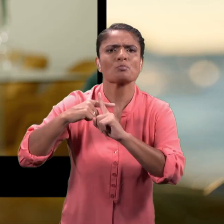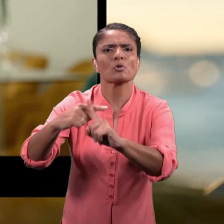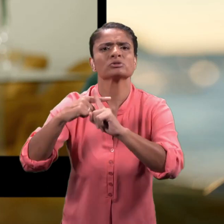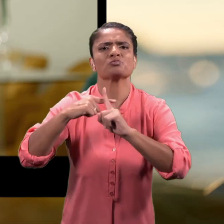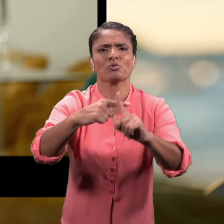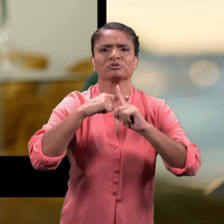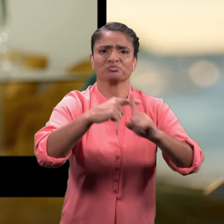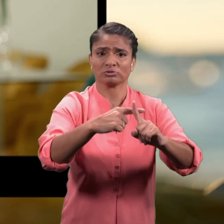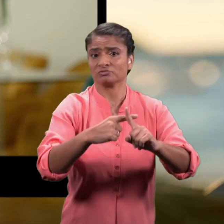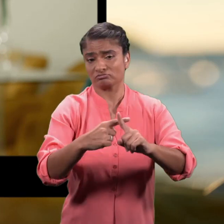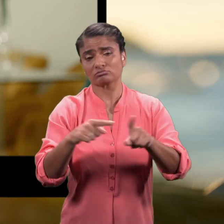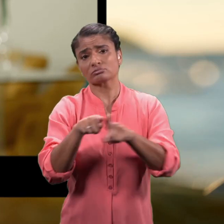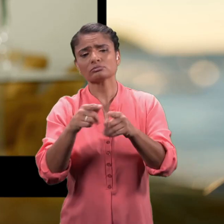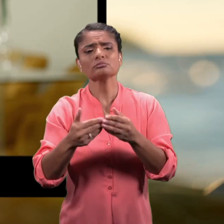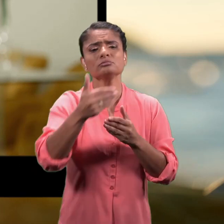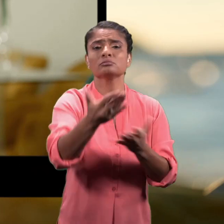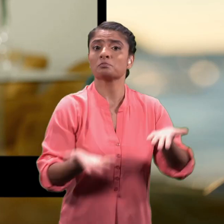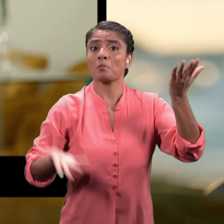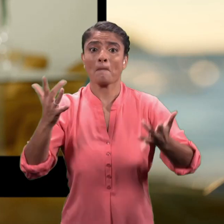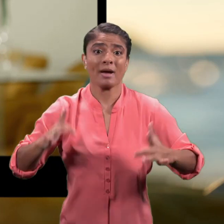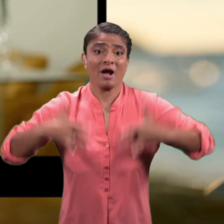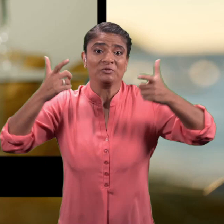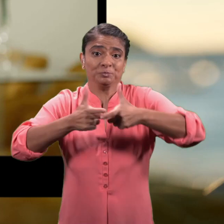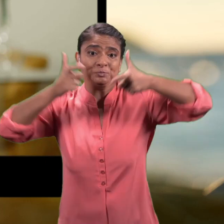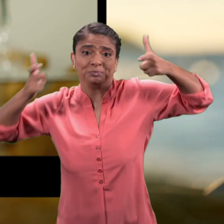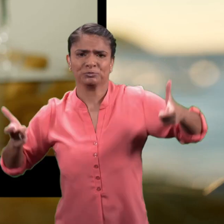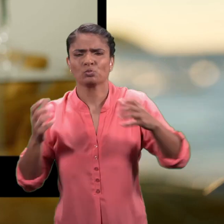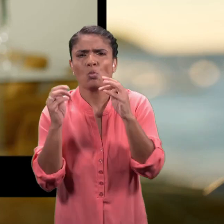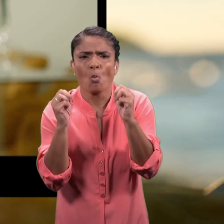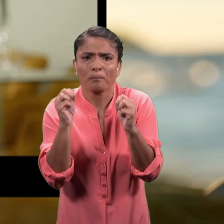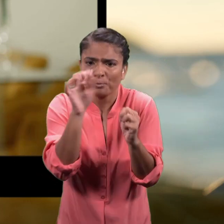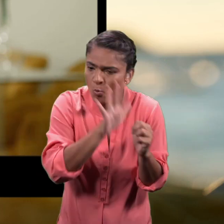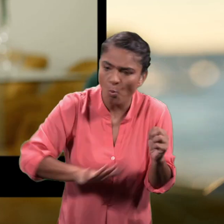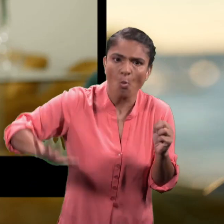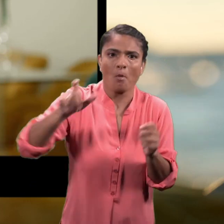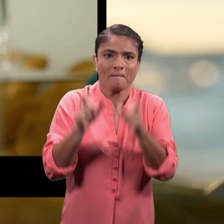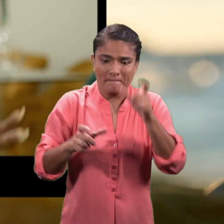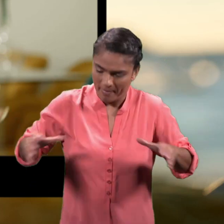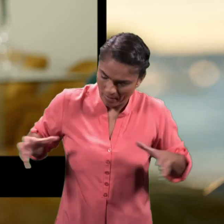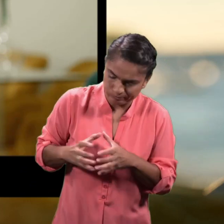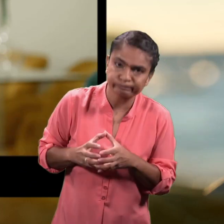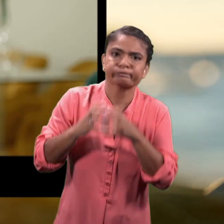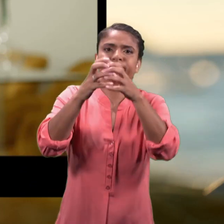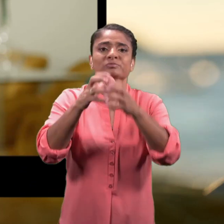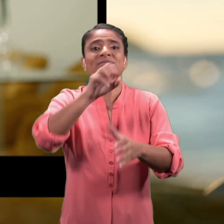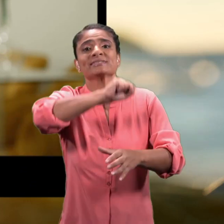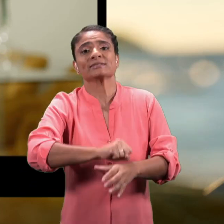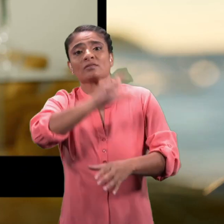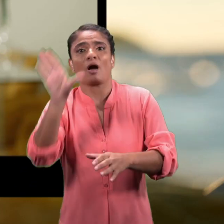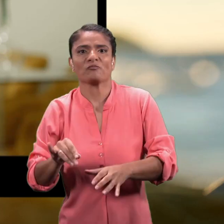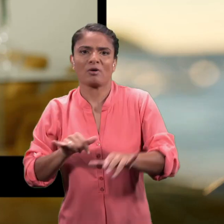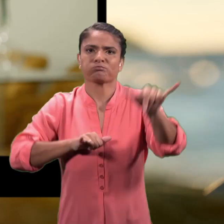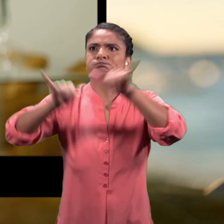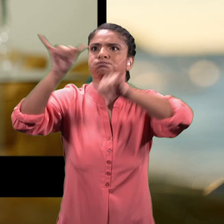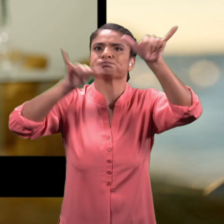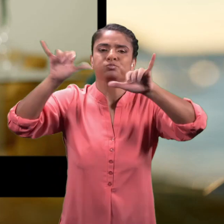to host the bigger events, hopefully even take it to the entire Africa, because outside of the country, they would